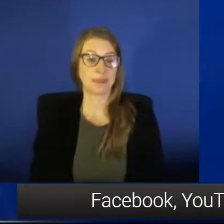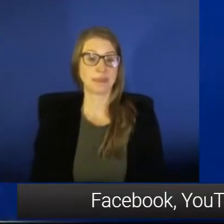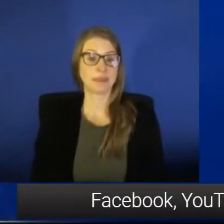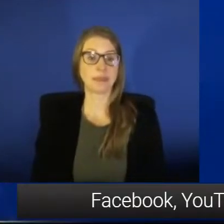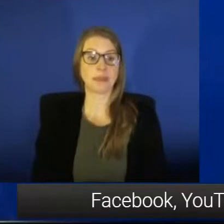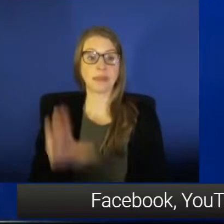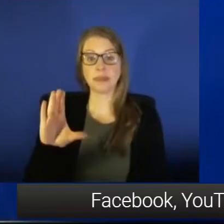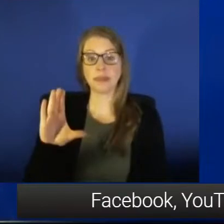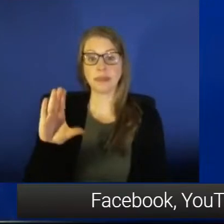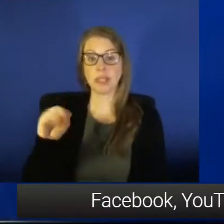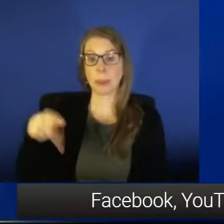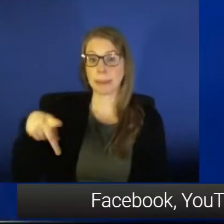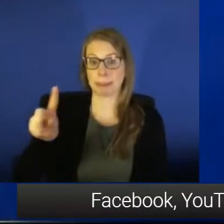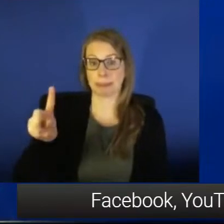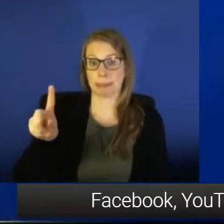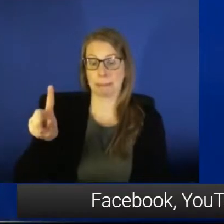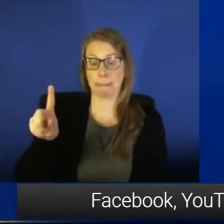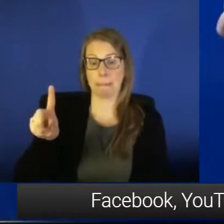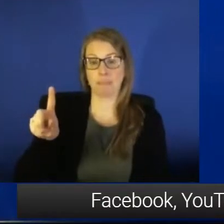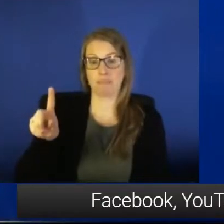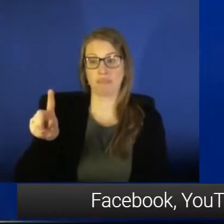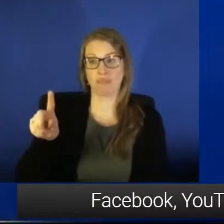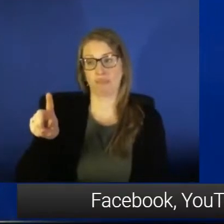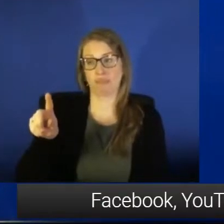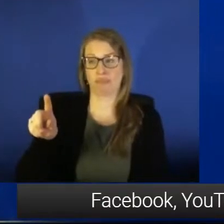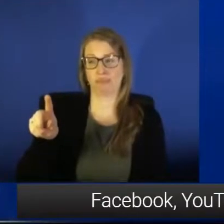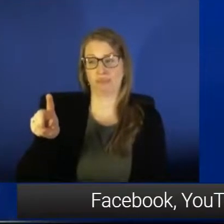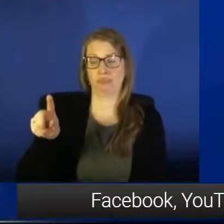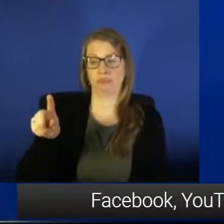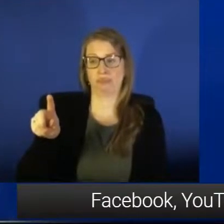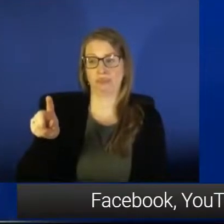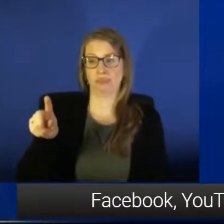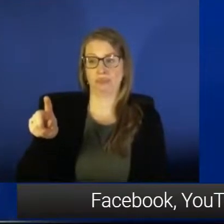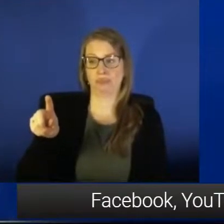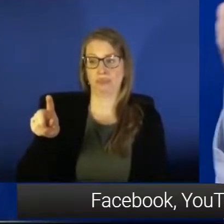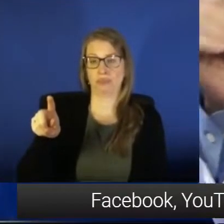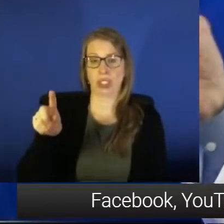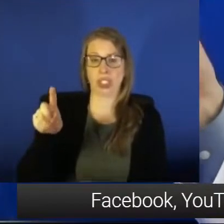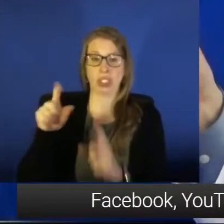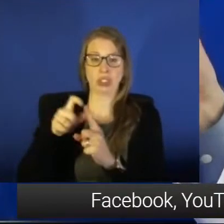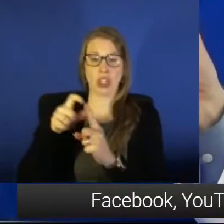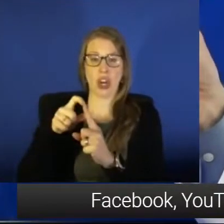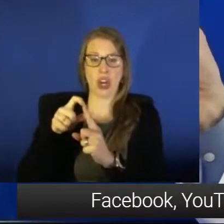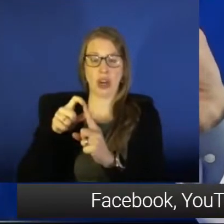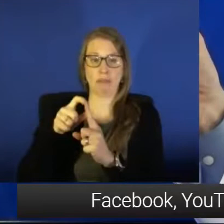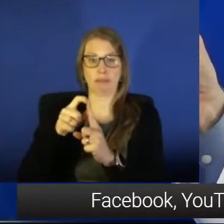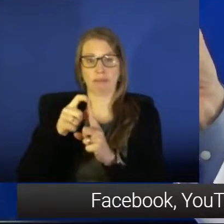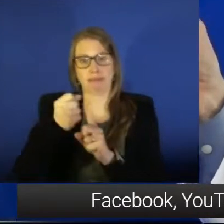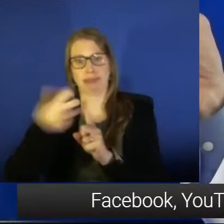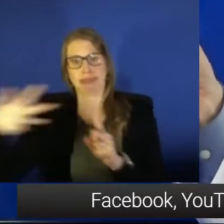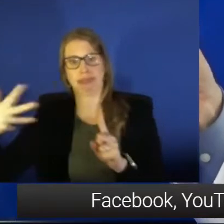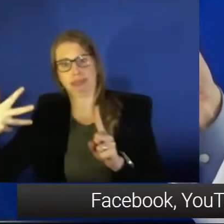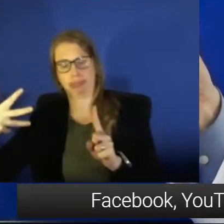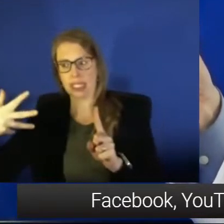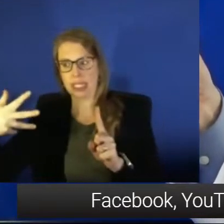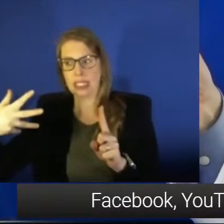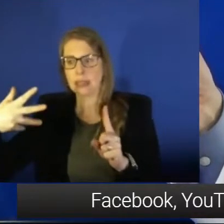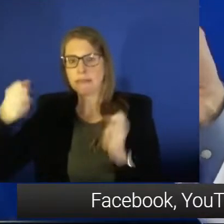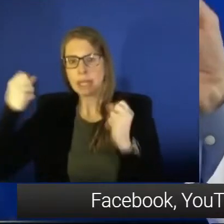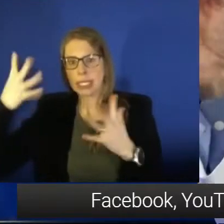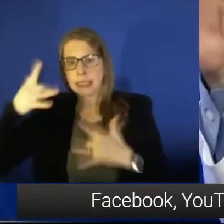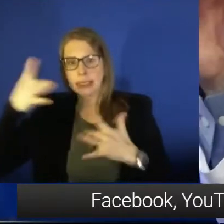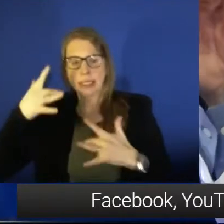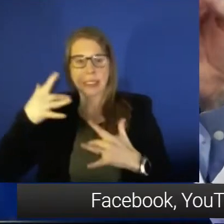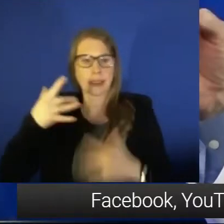COPD is a very loose term that has a whole lot of diseases thrown into it. Asthma is a little bit of a loose term, not quite as many diseases go